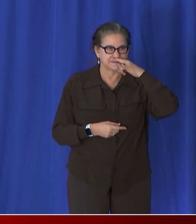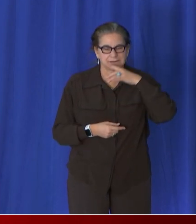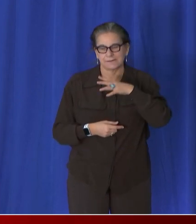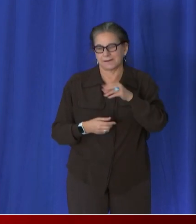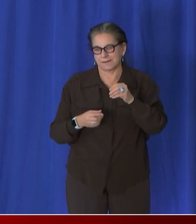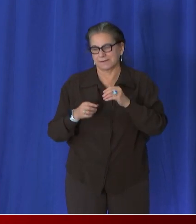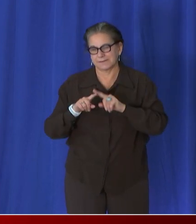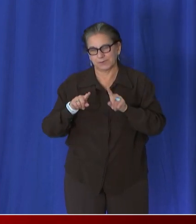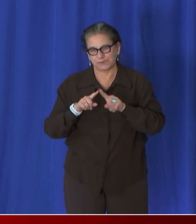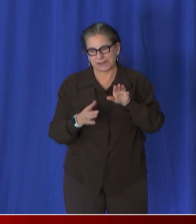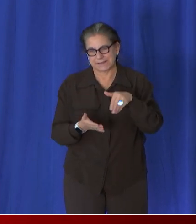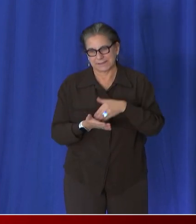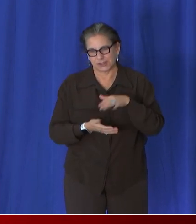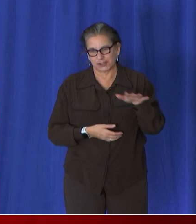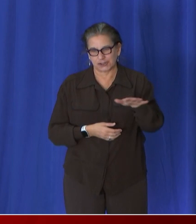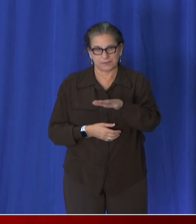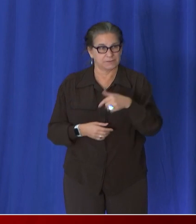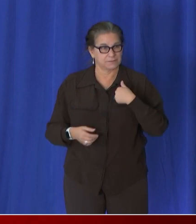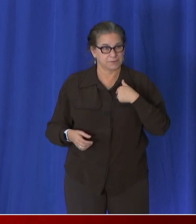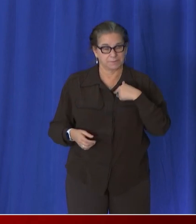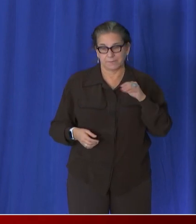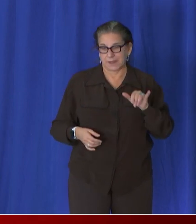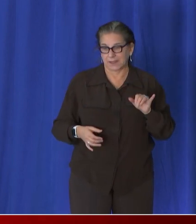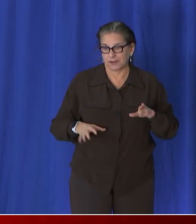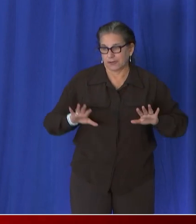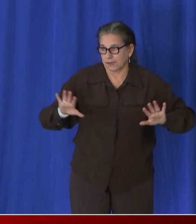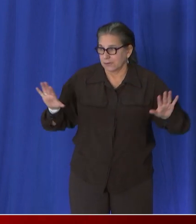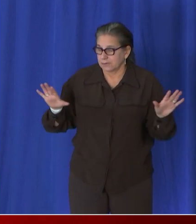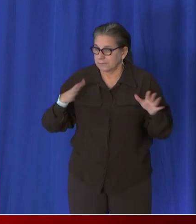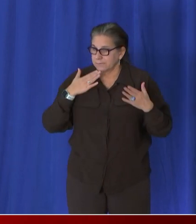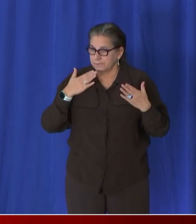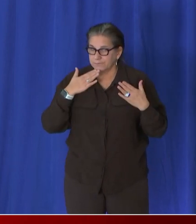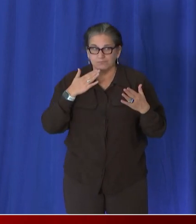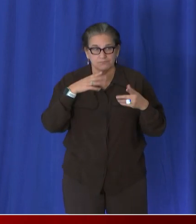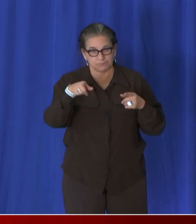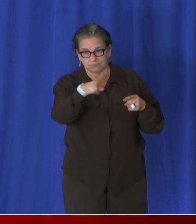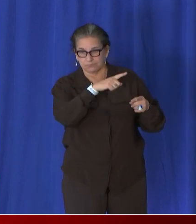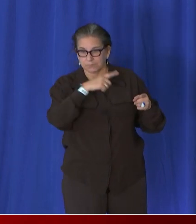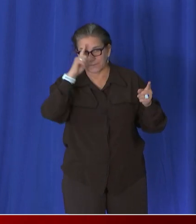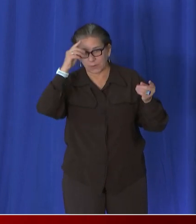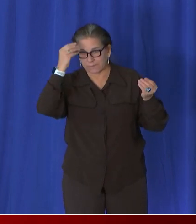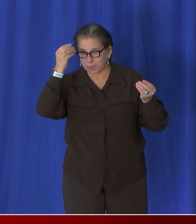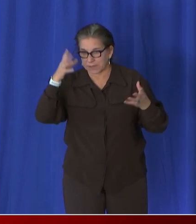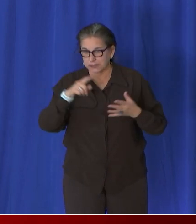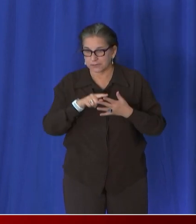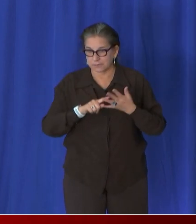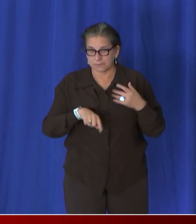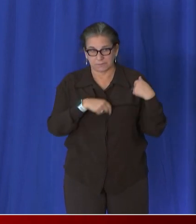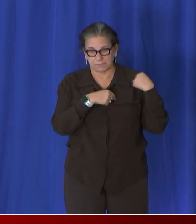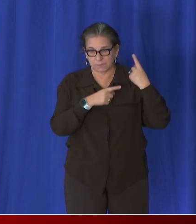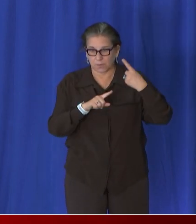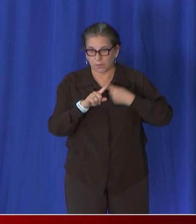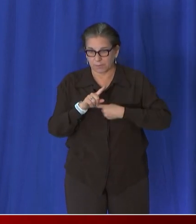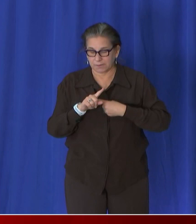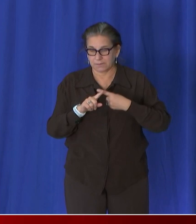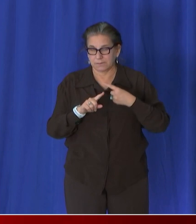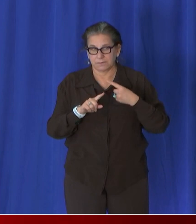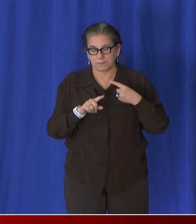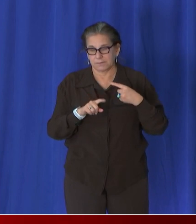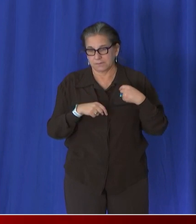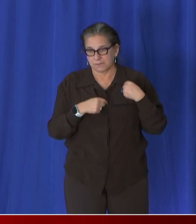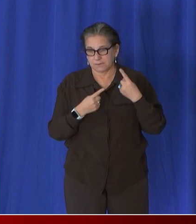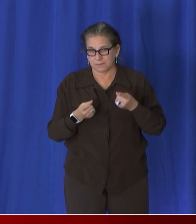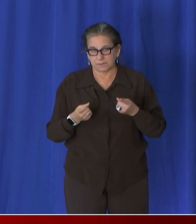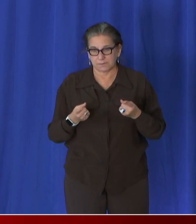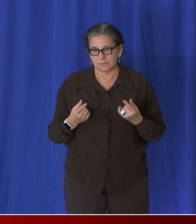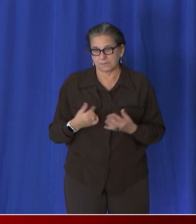school personnel have been for a couple of months now required to get vaccinated without a test out option.